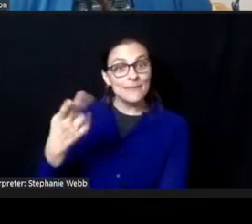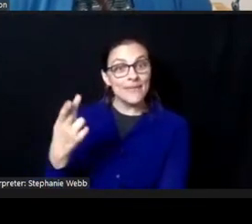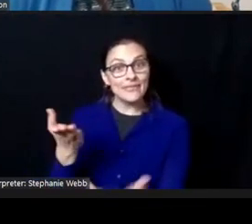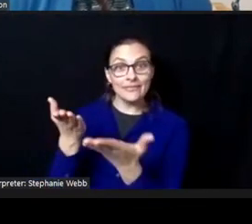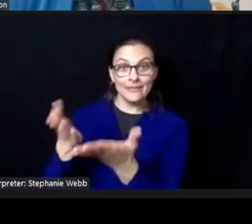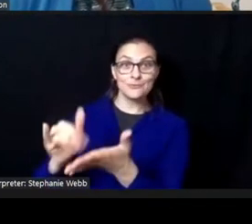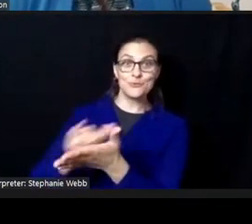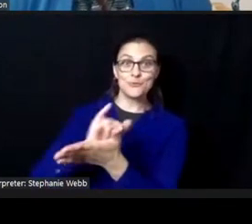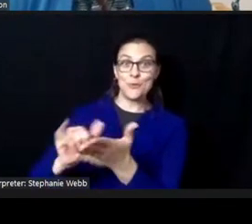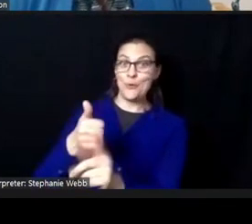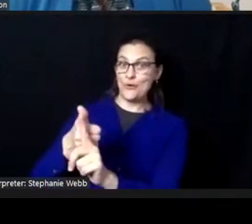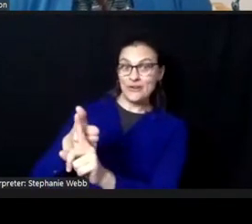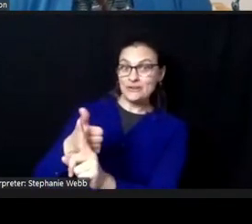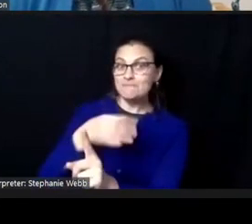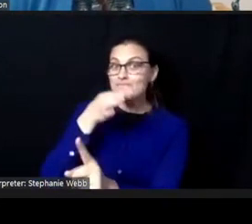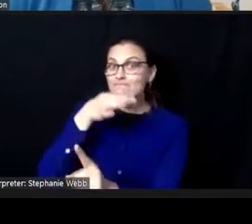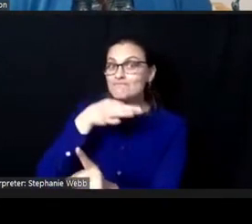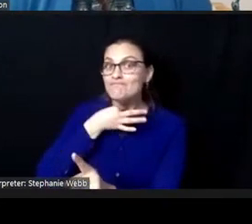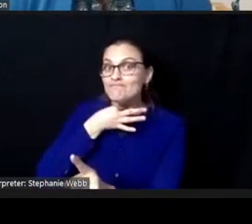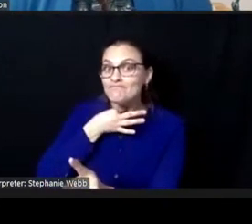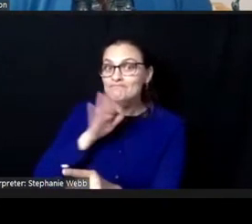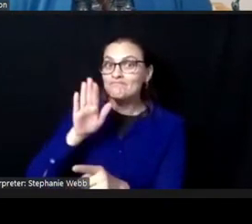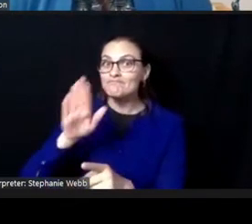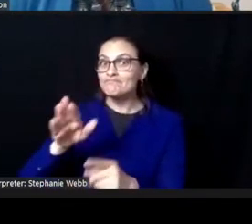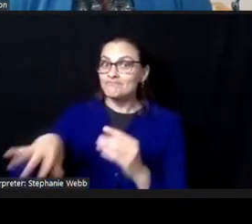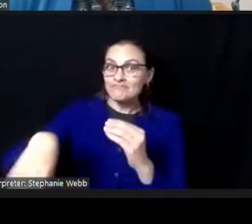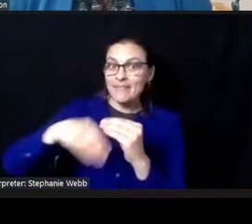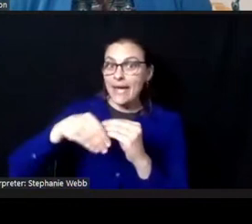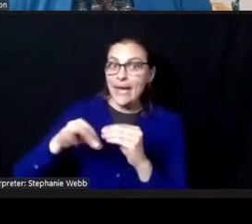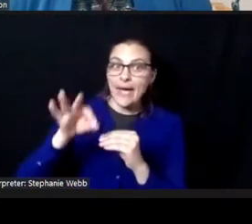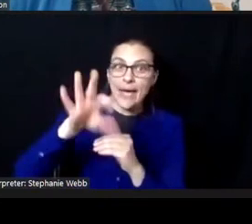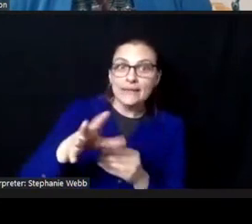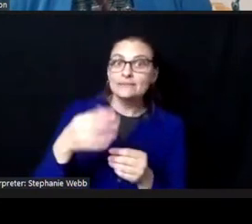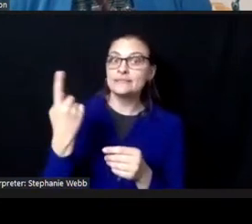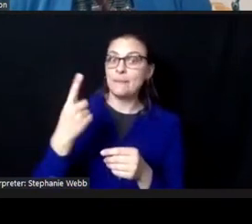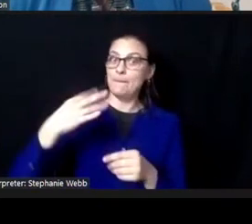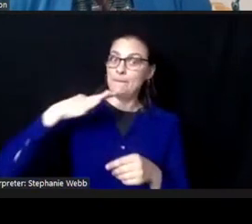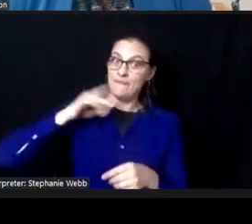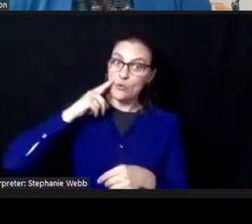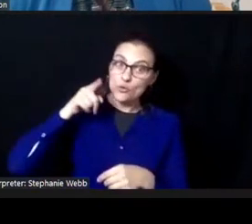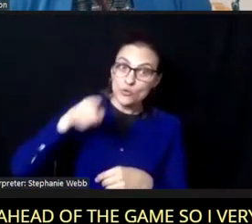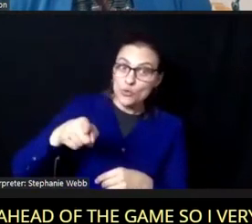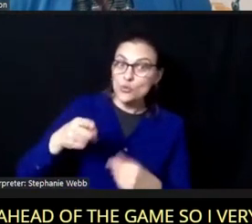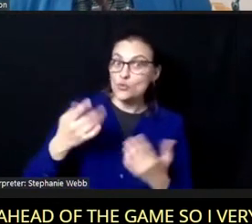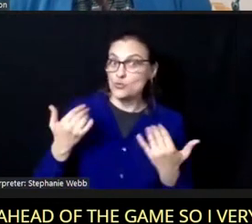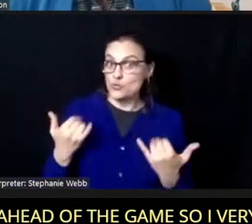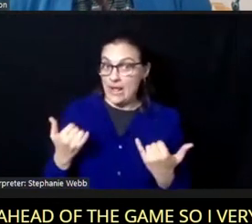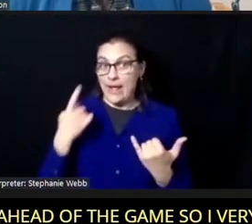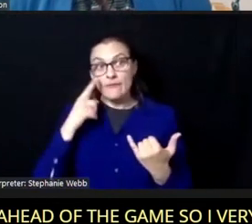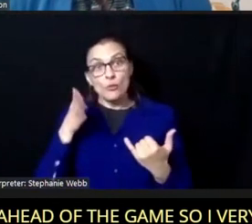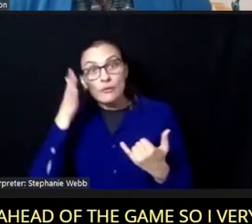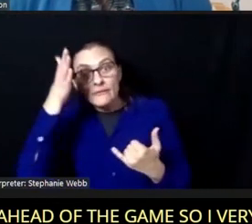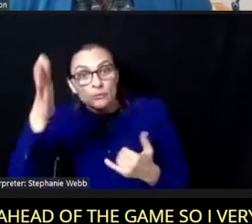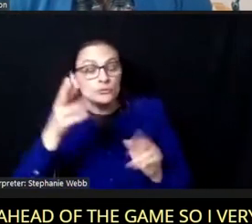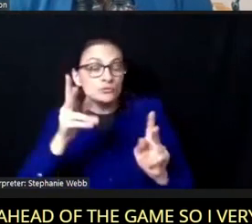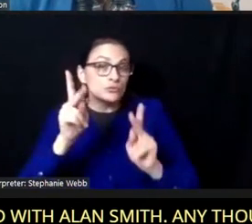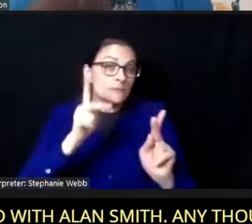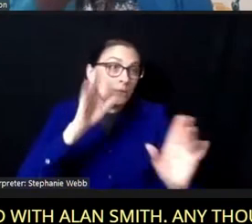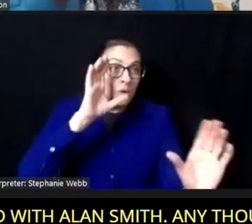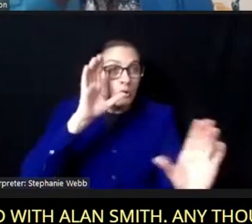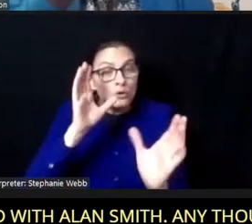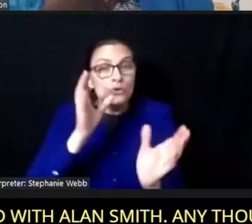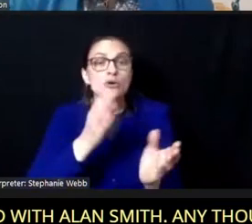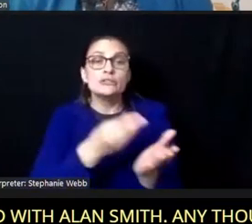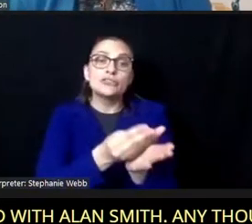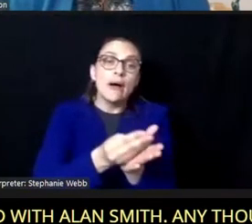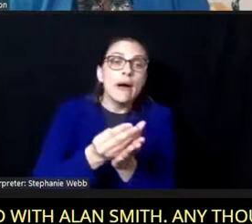both today and in the future, and maybe to new consumers that are out there shopping for broadband? Do you think the commission should consider as we continue to think through